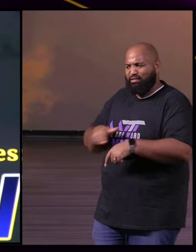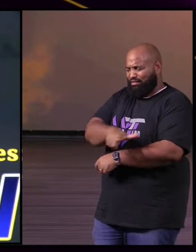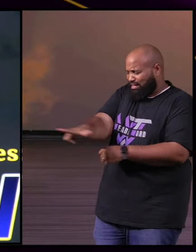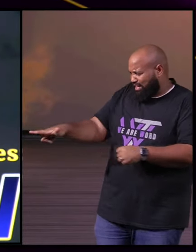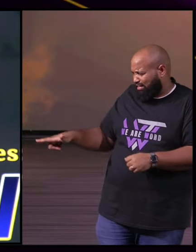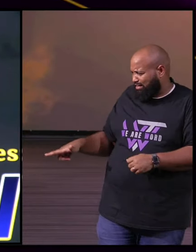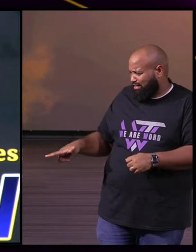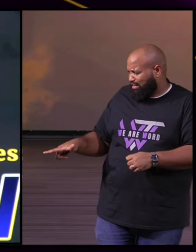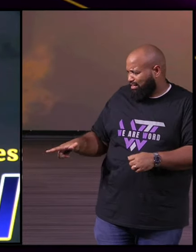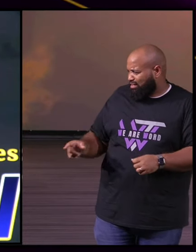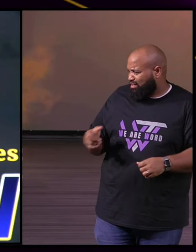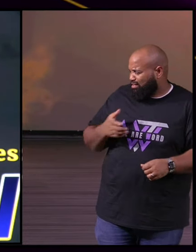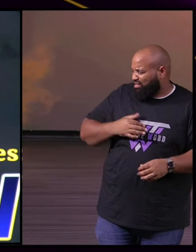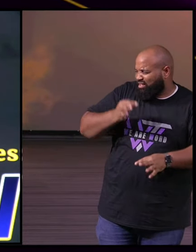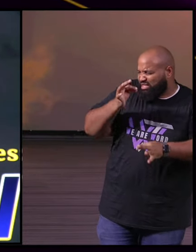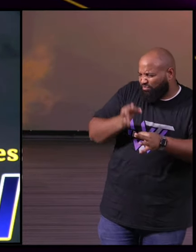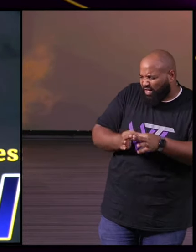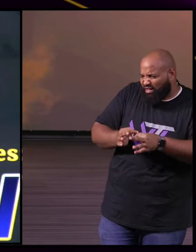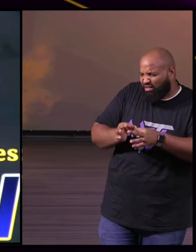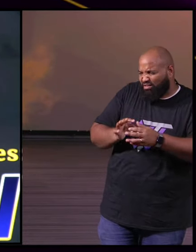faith.